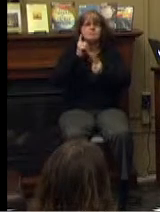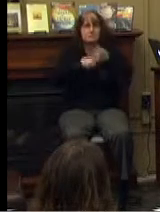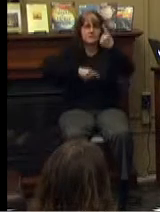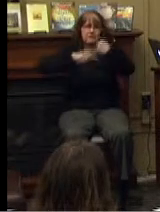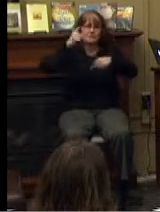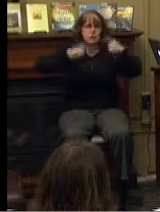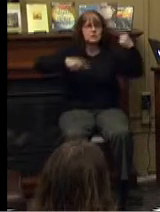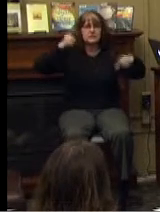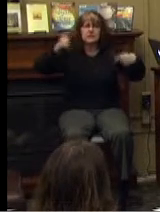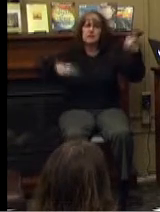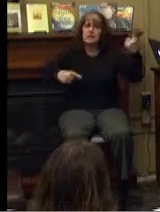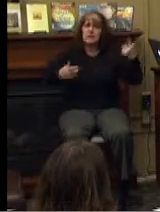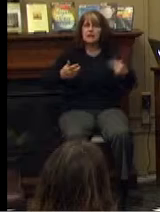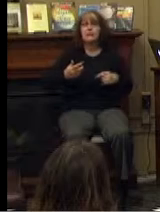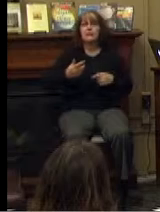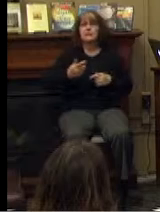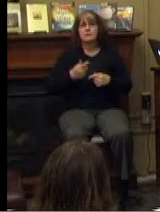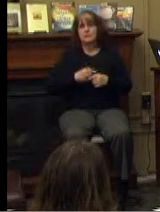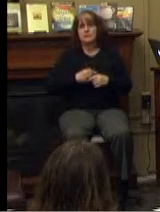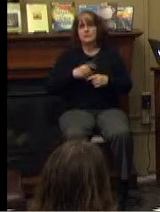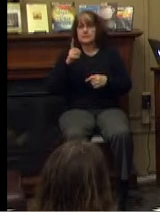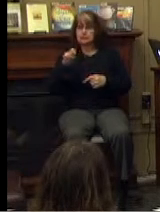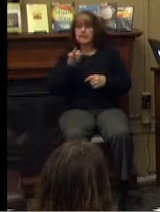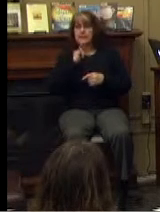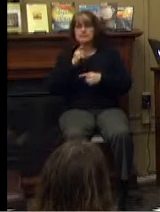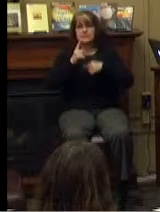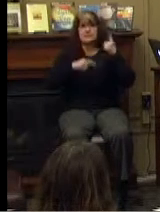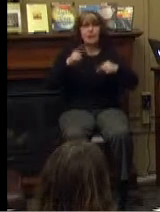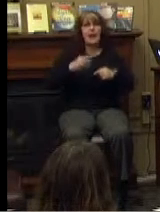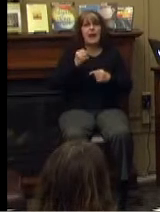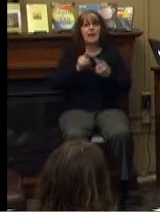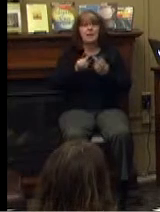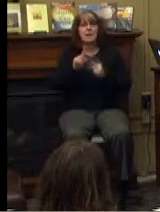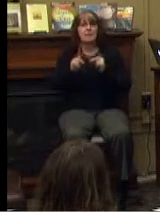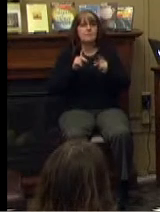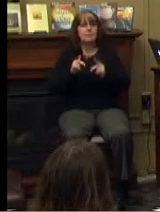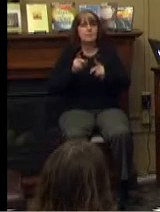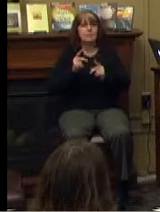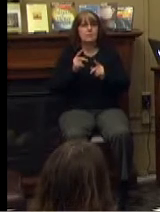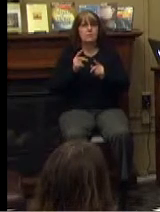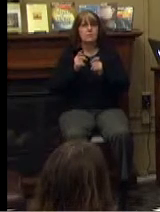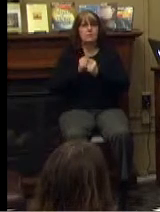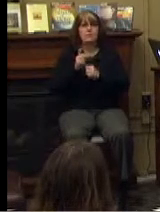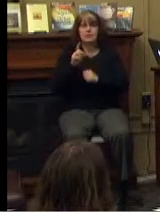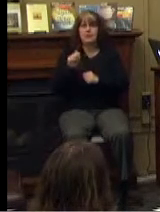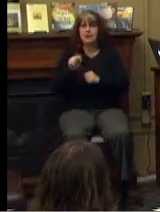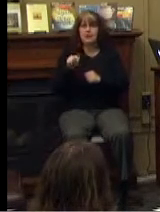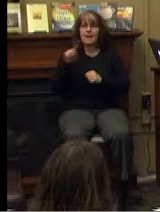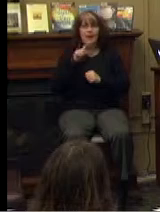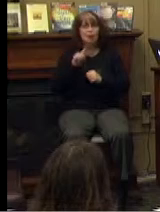part of diversity, and two, people with disabilities, they're simply different. They're not less.